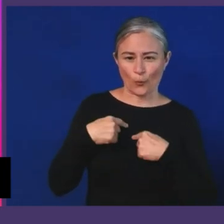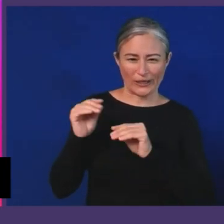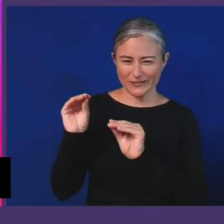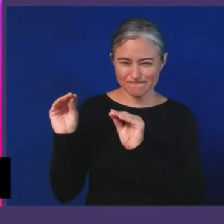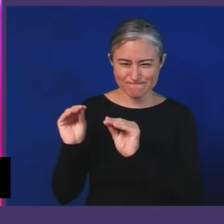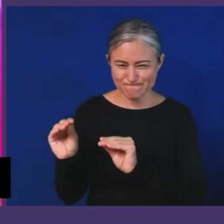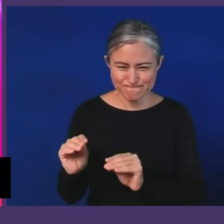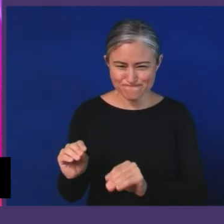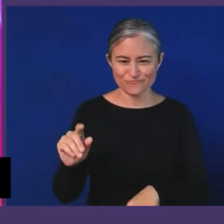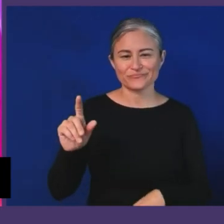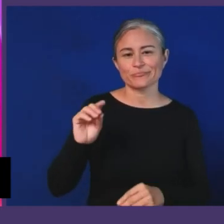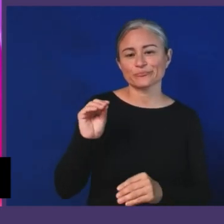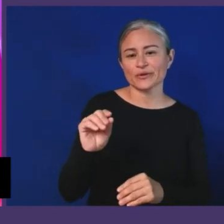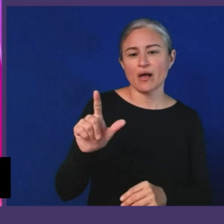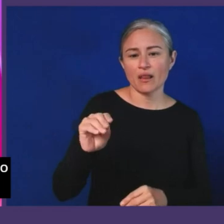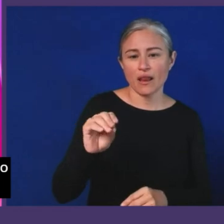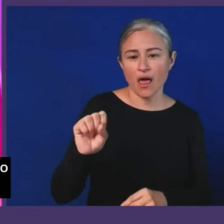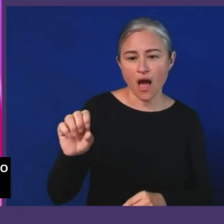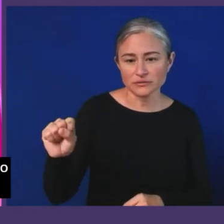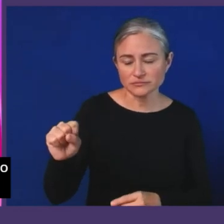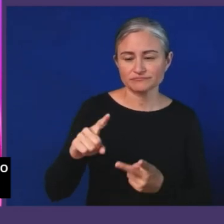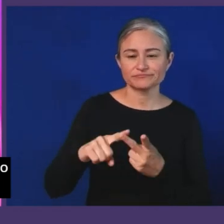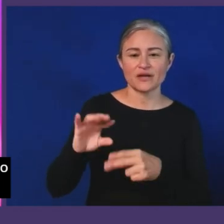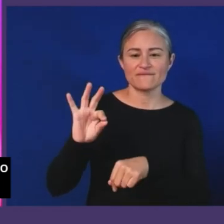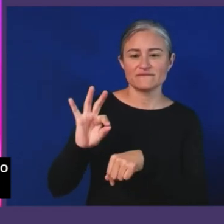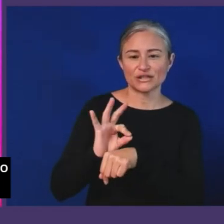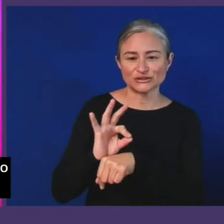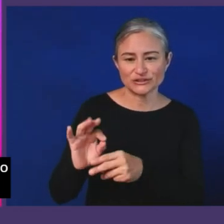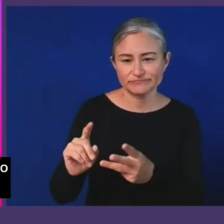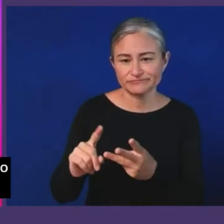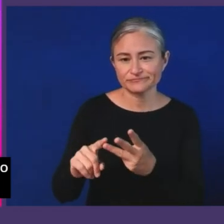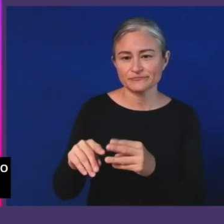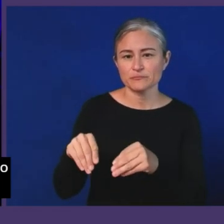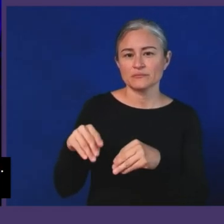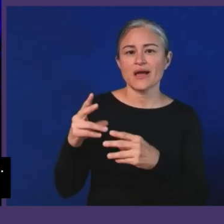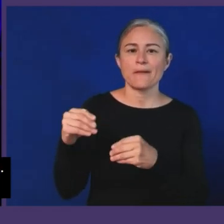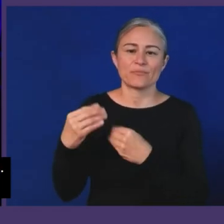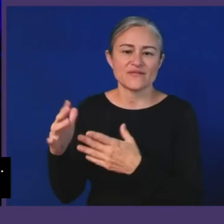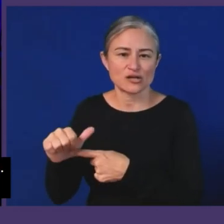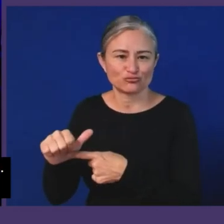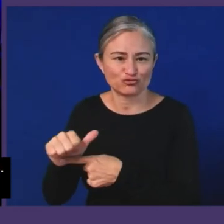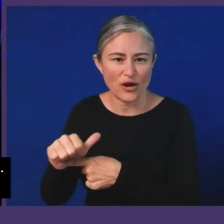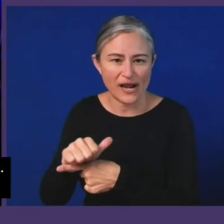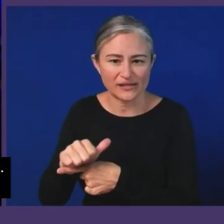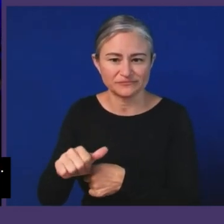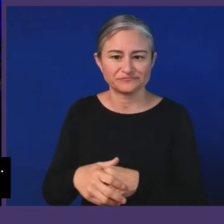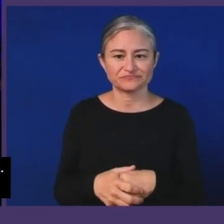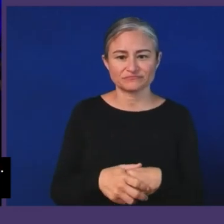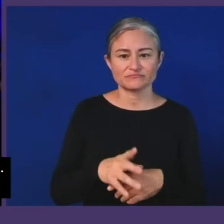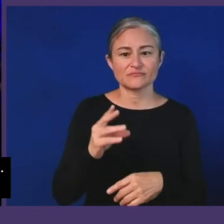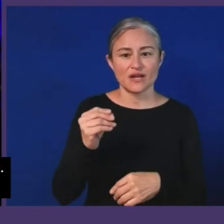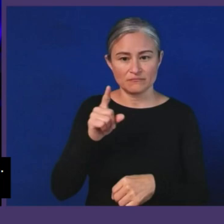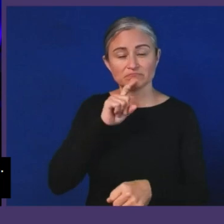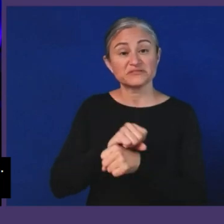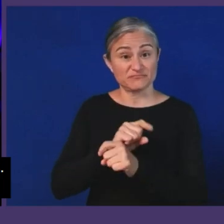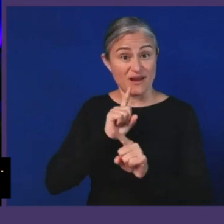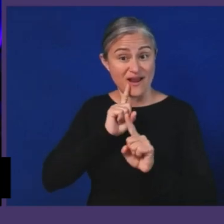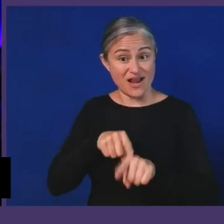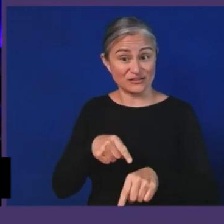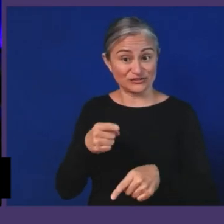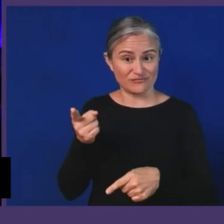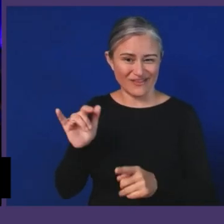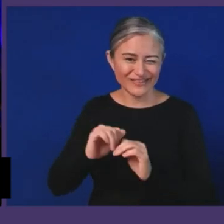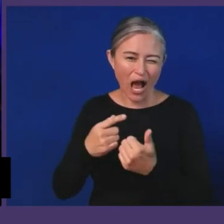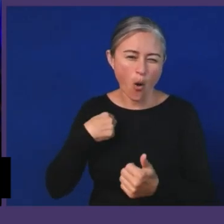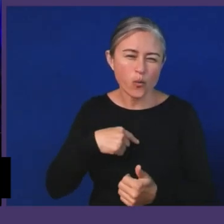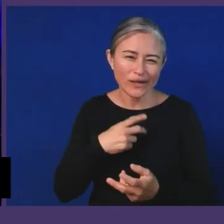reward predictions that are consistent with the ground truth coming from the comparisons from all these contractors. So that's how we train a reward model. And that allows us to score